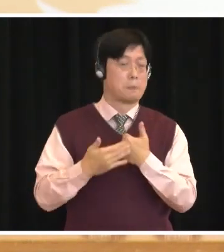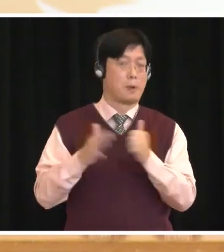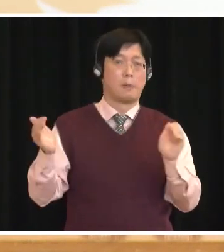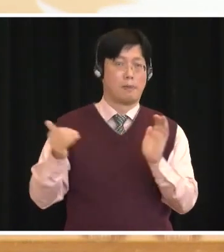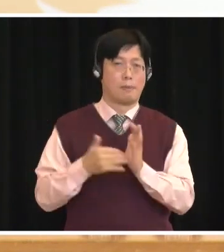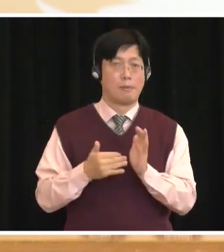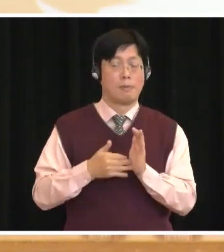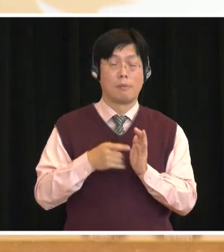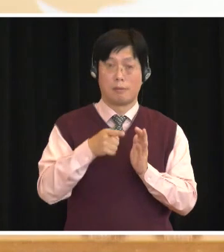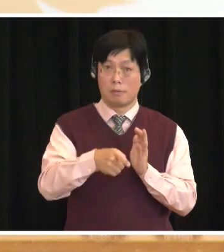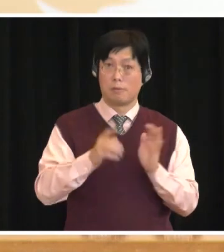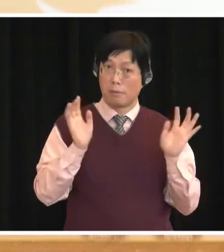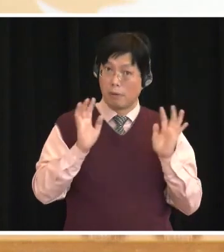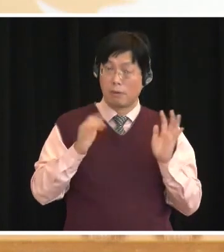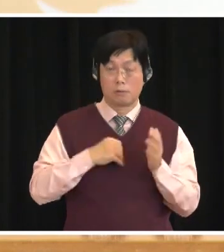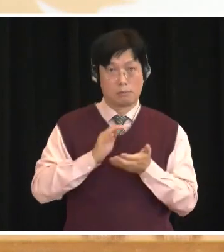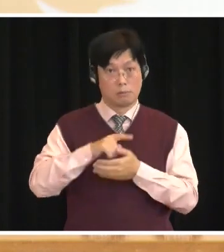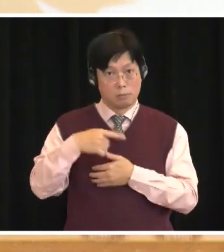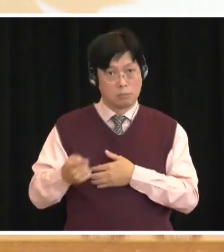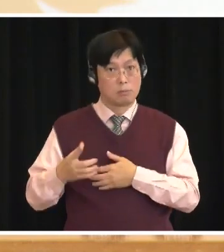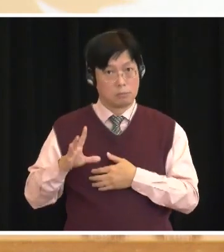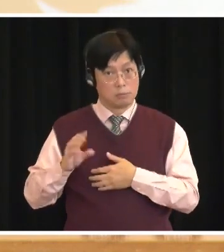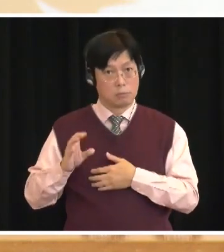Those were my questions. Other members of the committee?